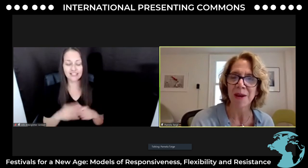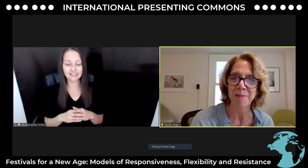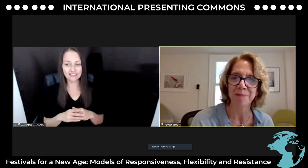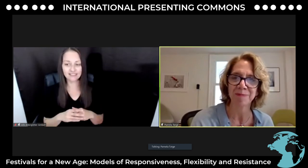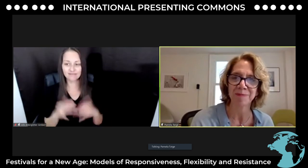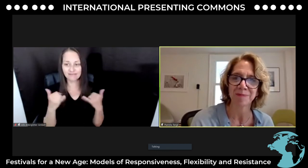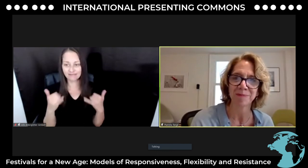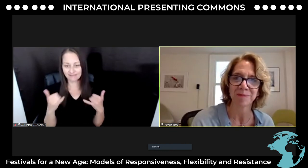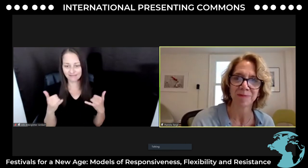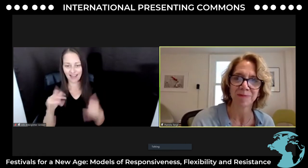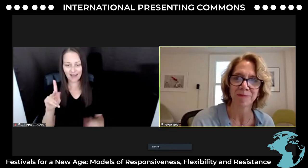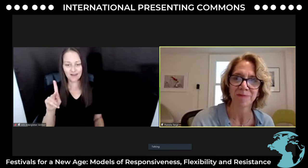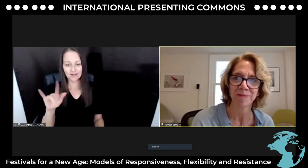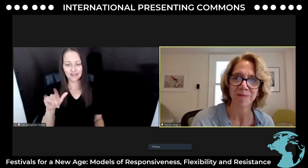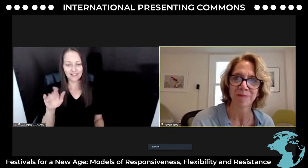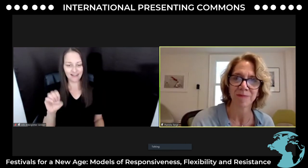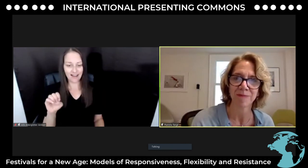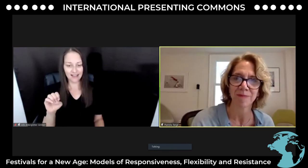Kyle Abraham.